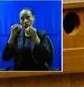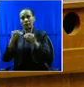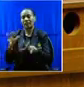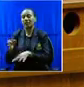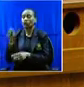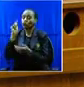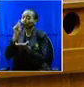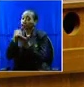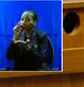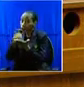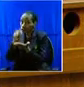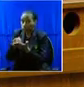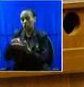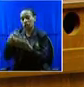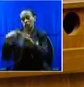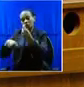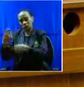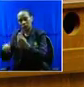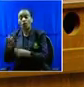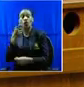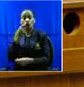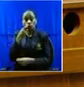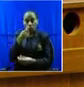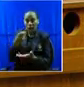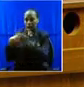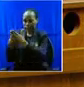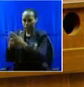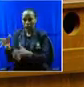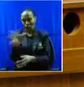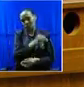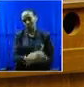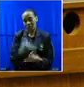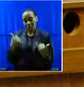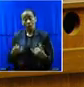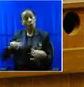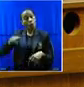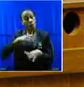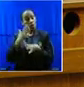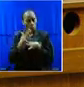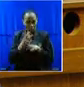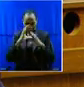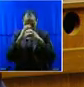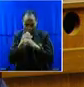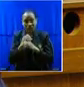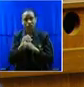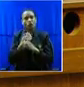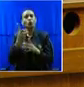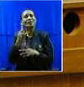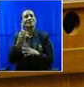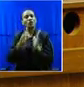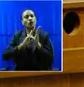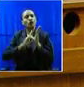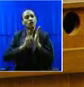poultry and sugar. We are now working to finalize master plans in the digital economy,